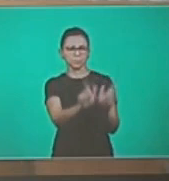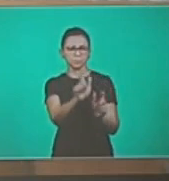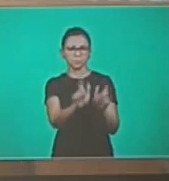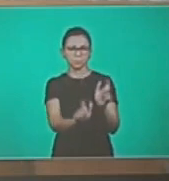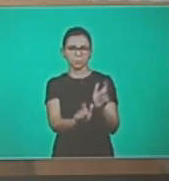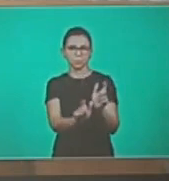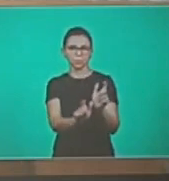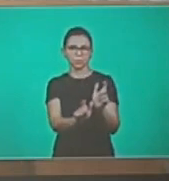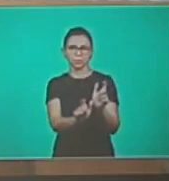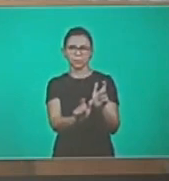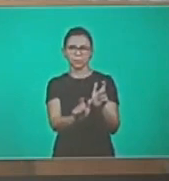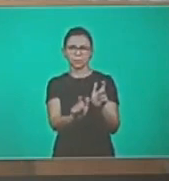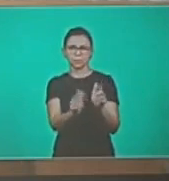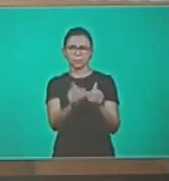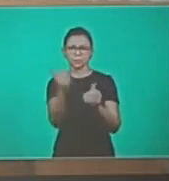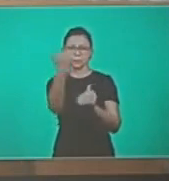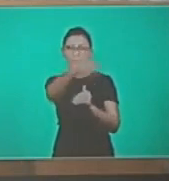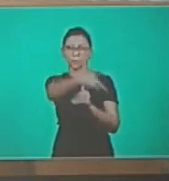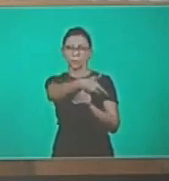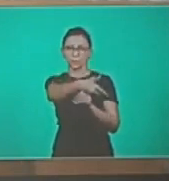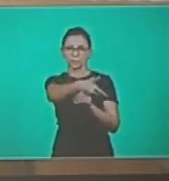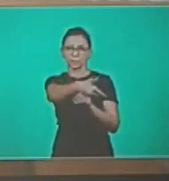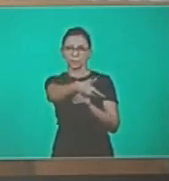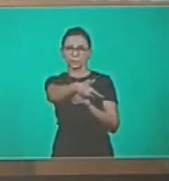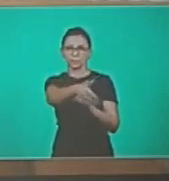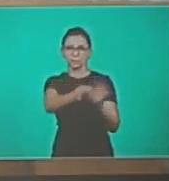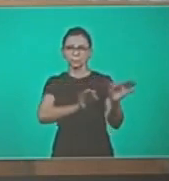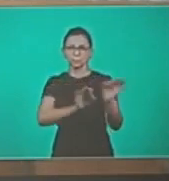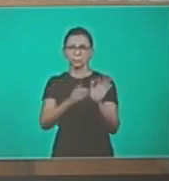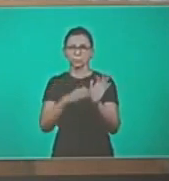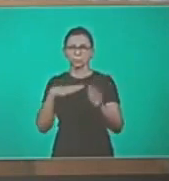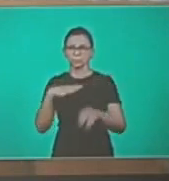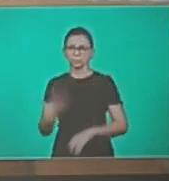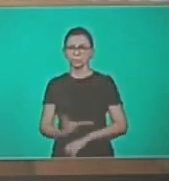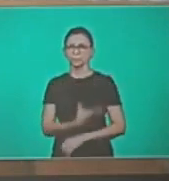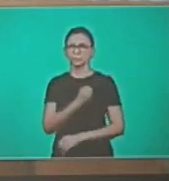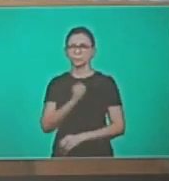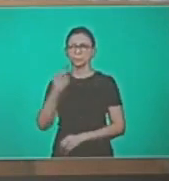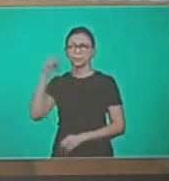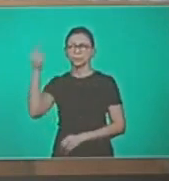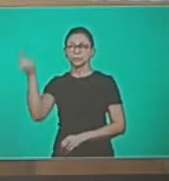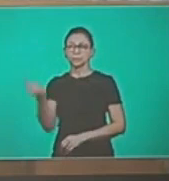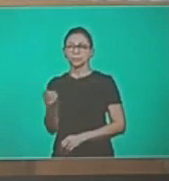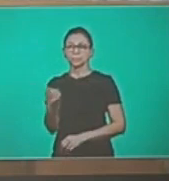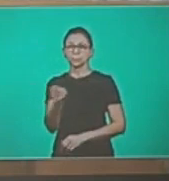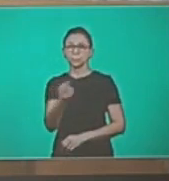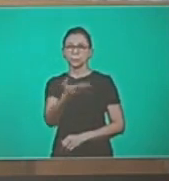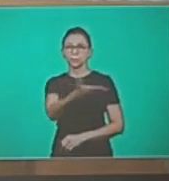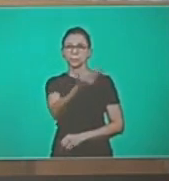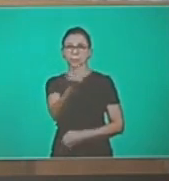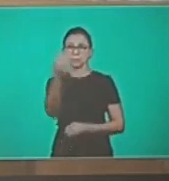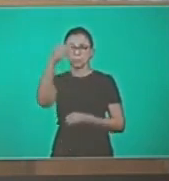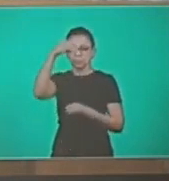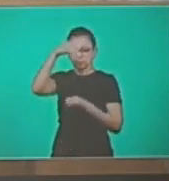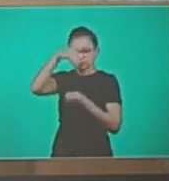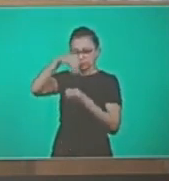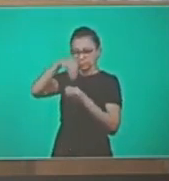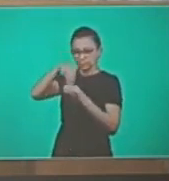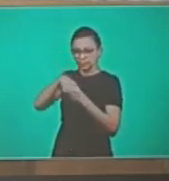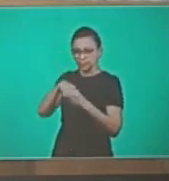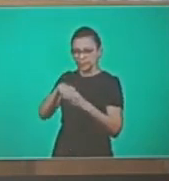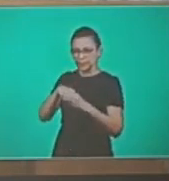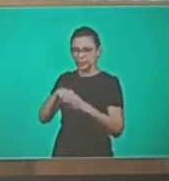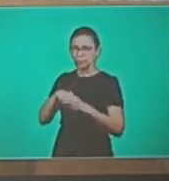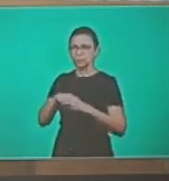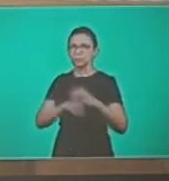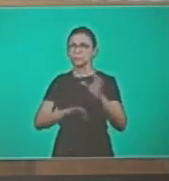that was not at the beginning of the project, but he put them in the project. Those were